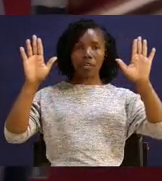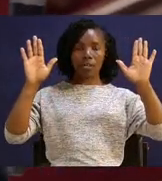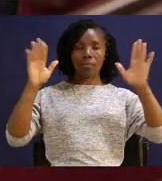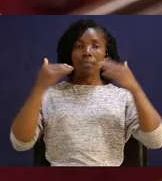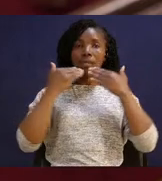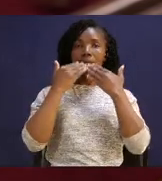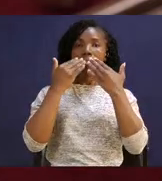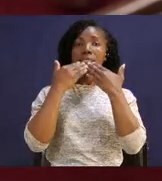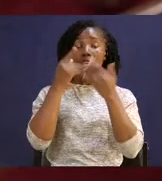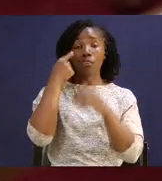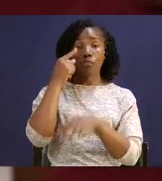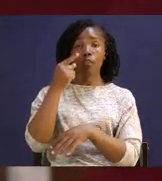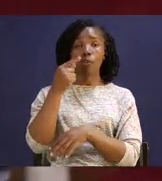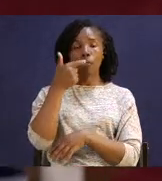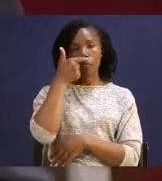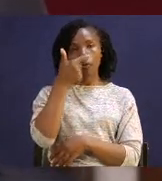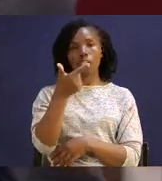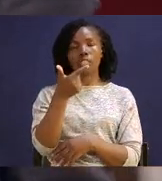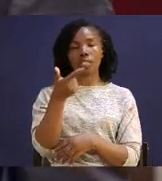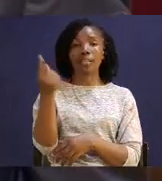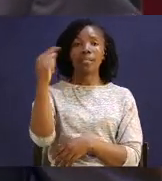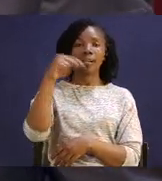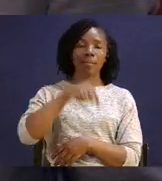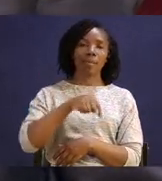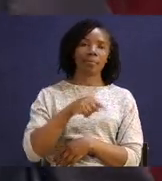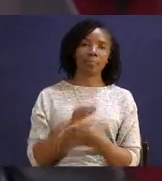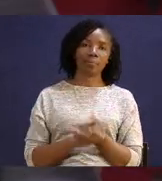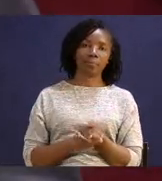thank you so much for coming. And thank